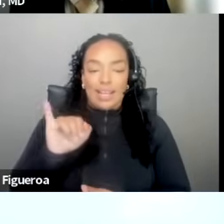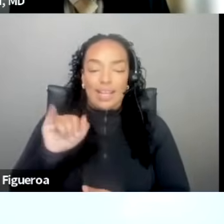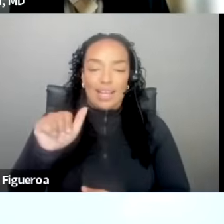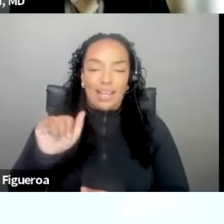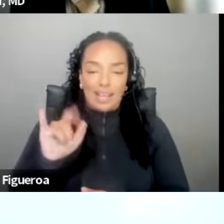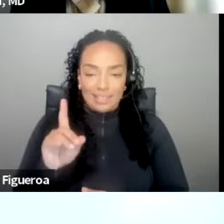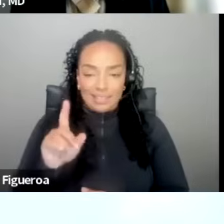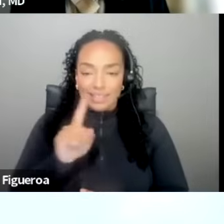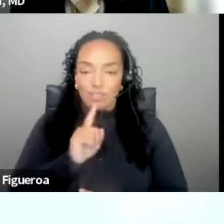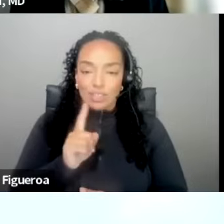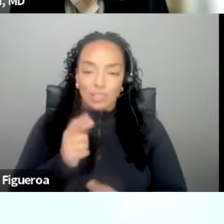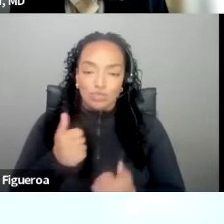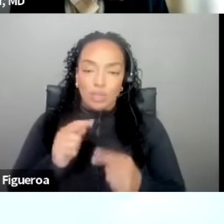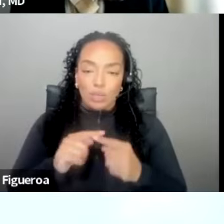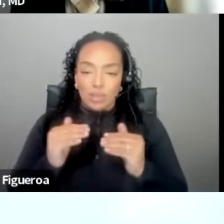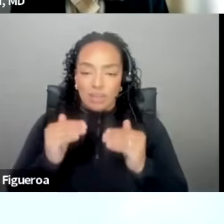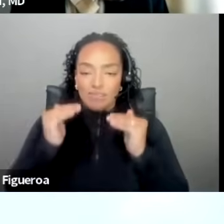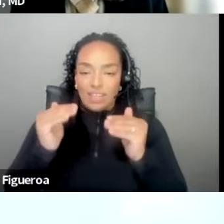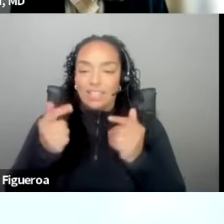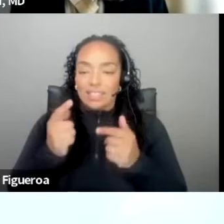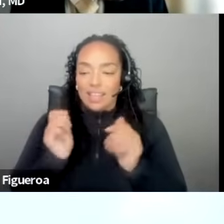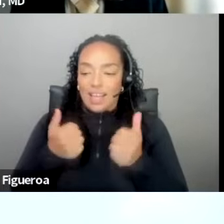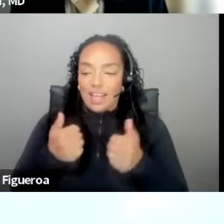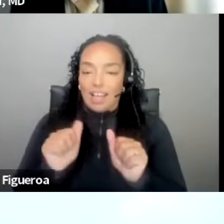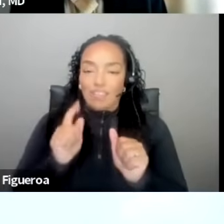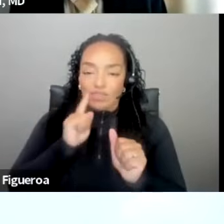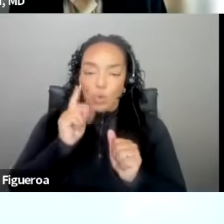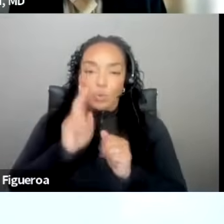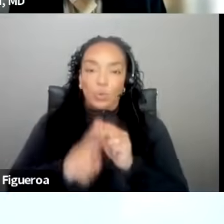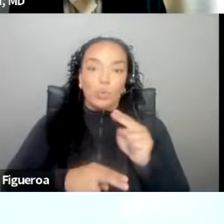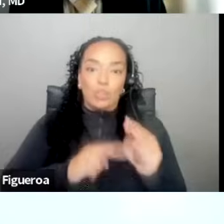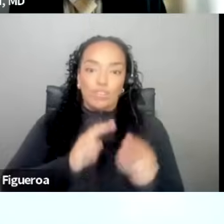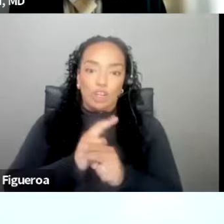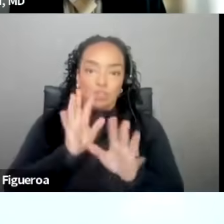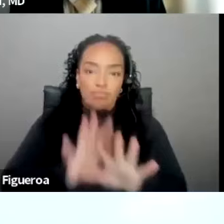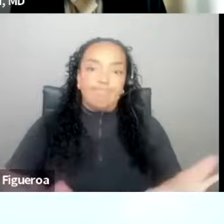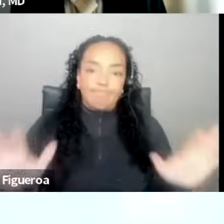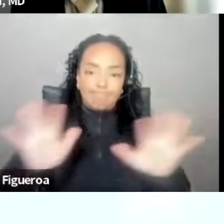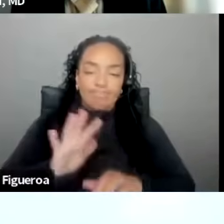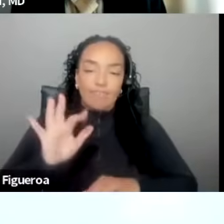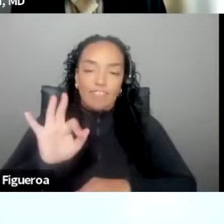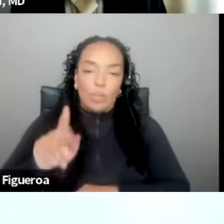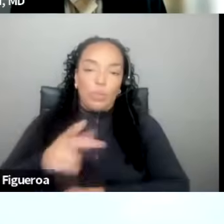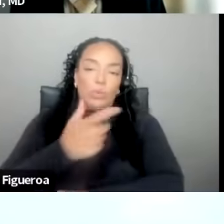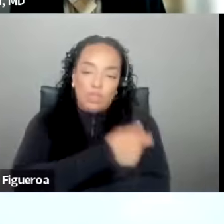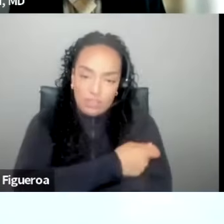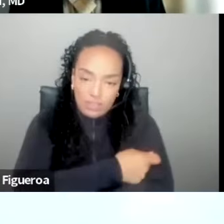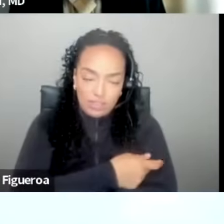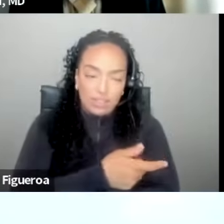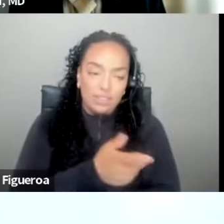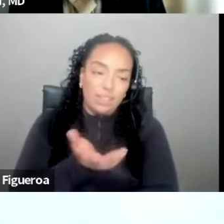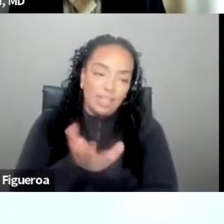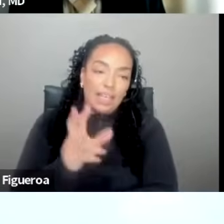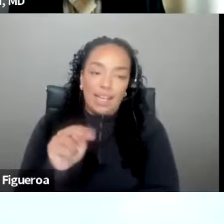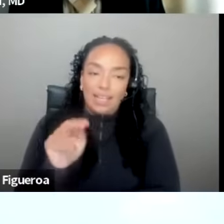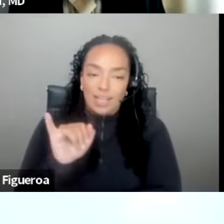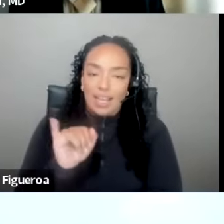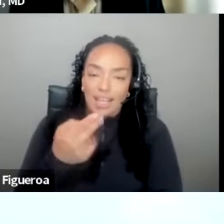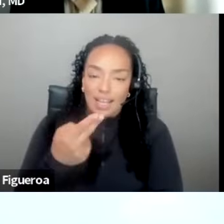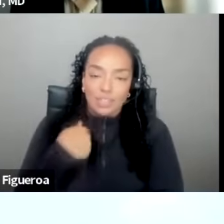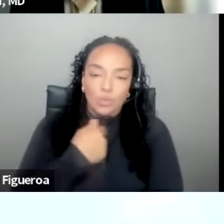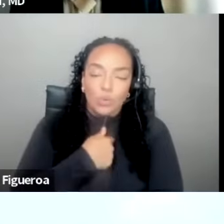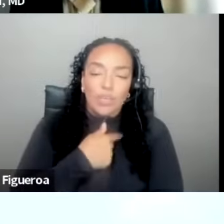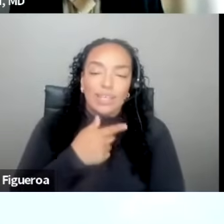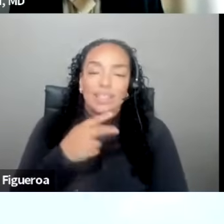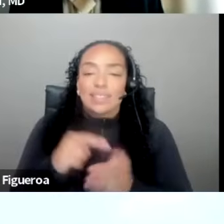to have a universal flu vaccine. And from our perspective at NIH, we define a universal flu